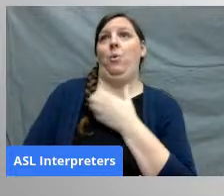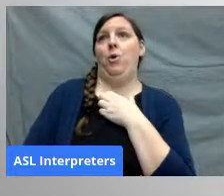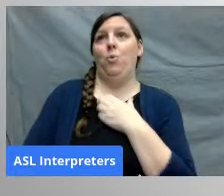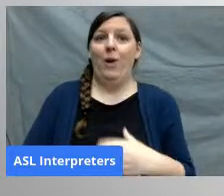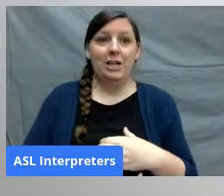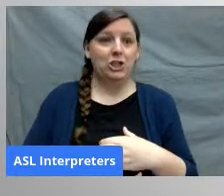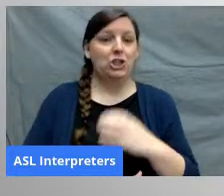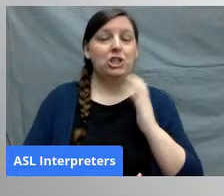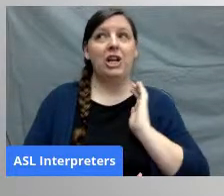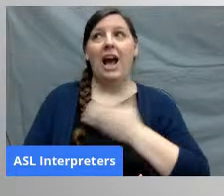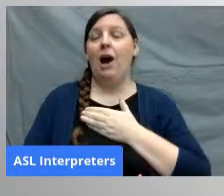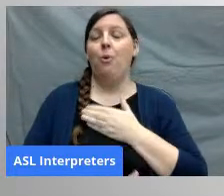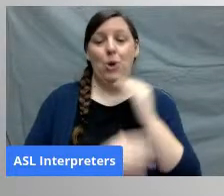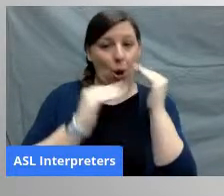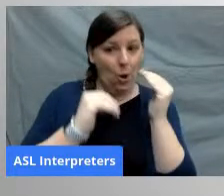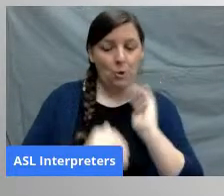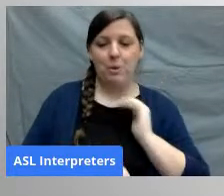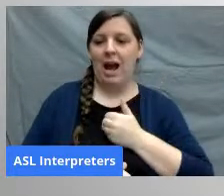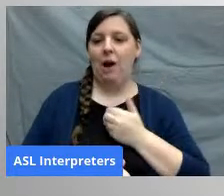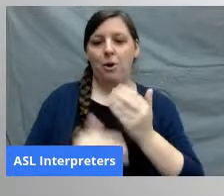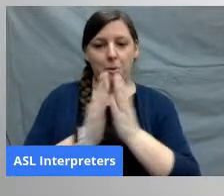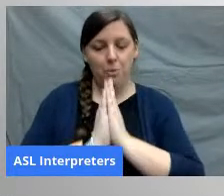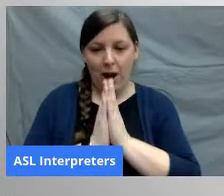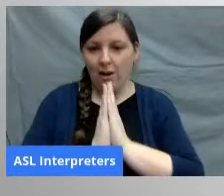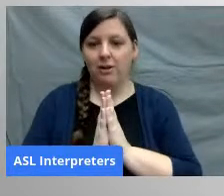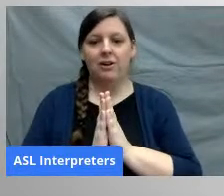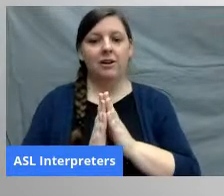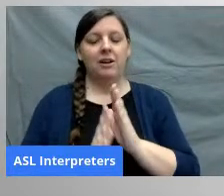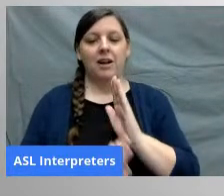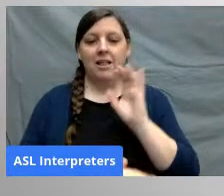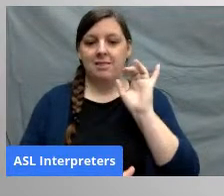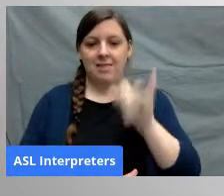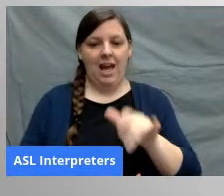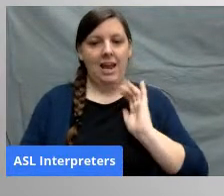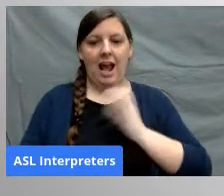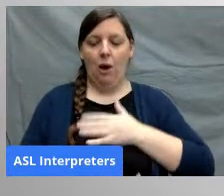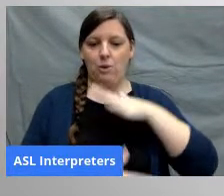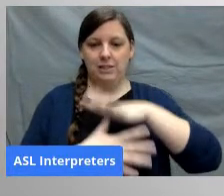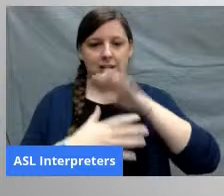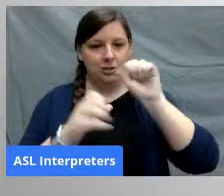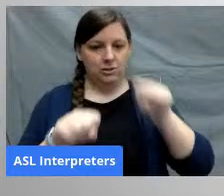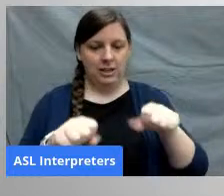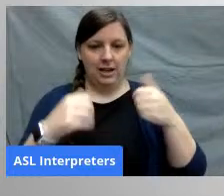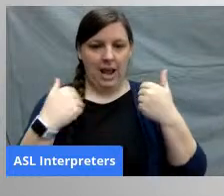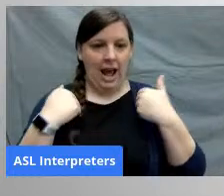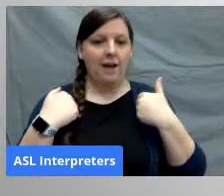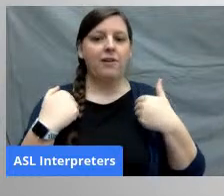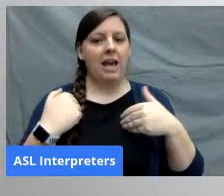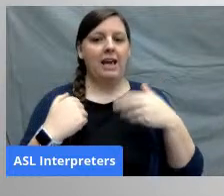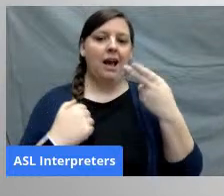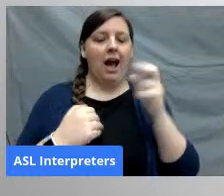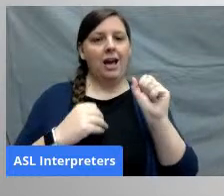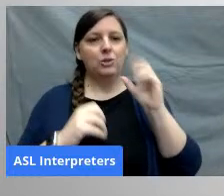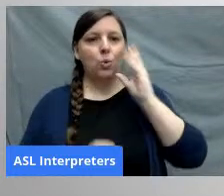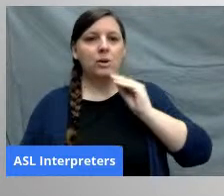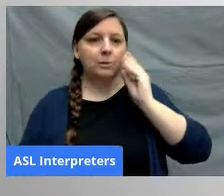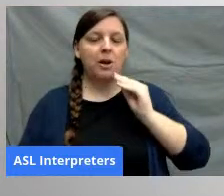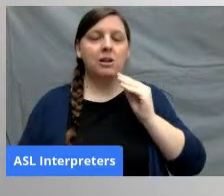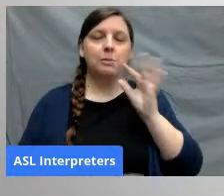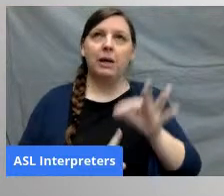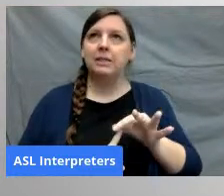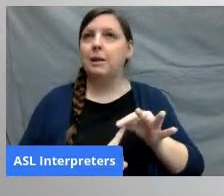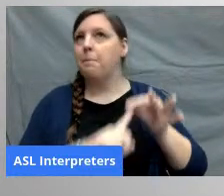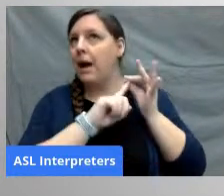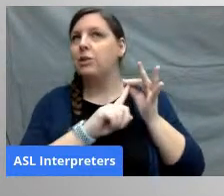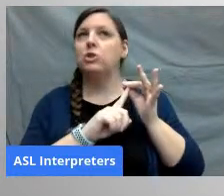students have a high school experience, but especially a graduation, in-person graduation. Okay. And can we do something like extra special